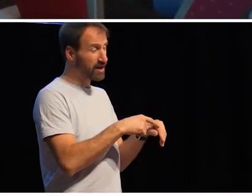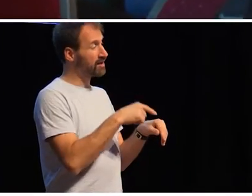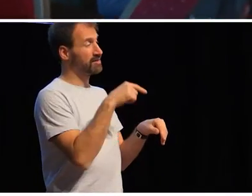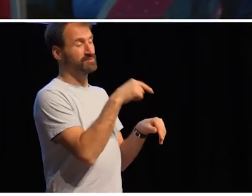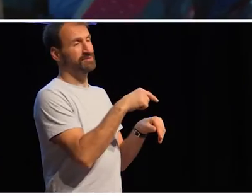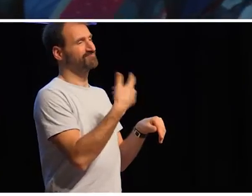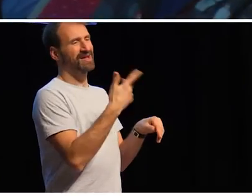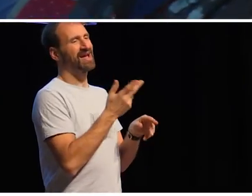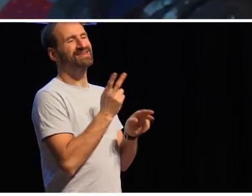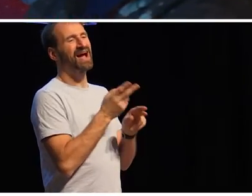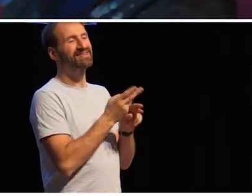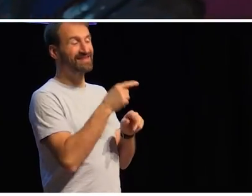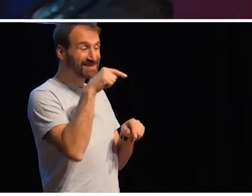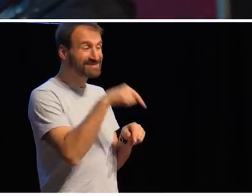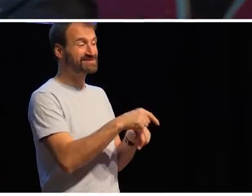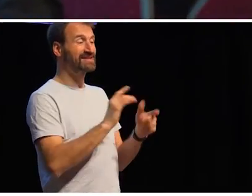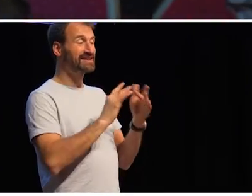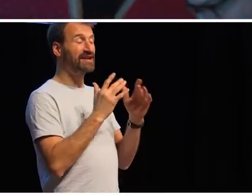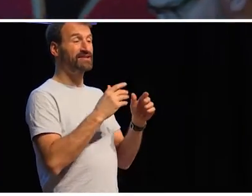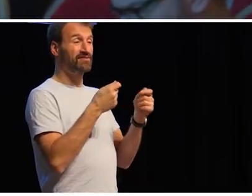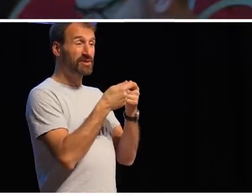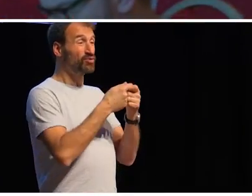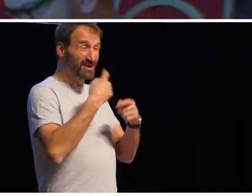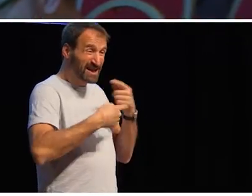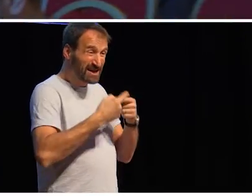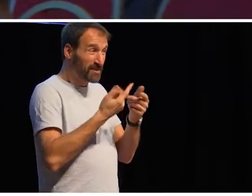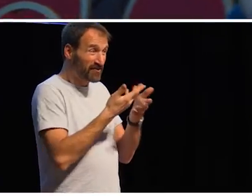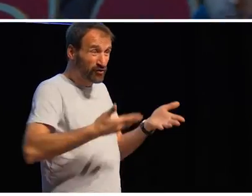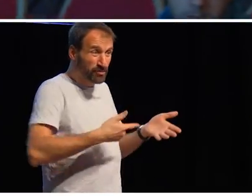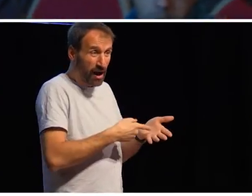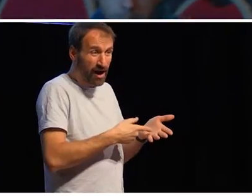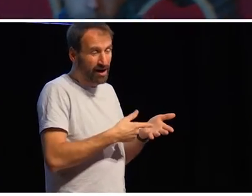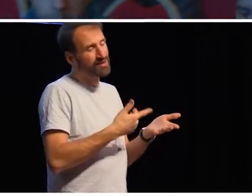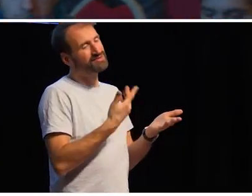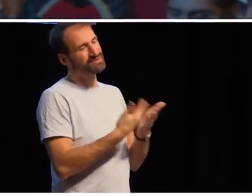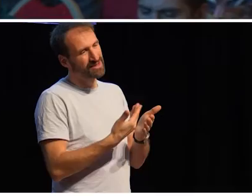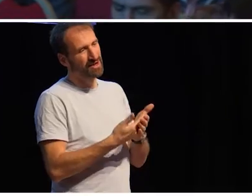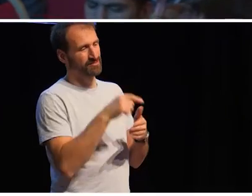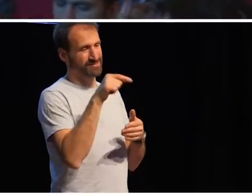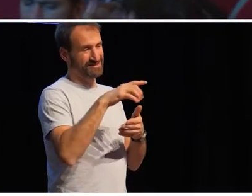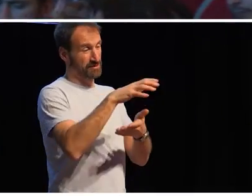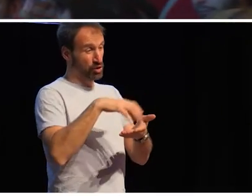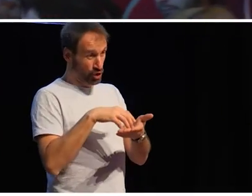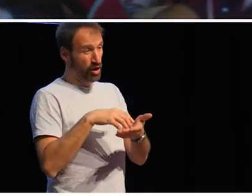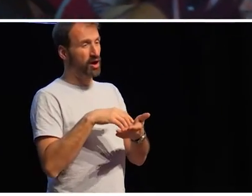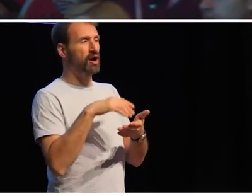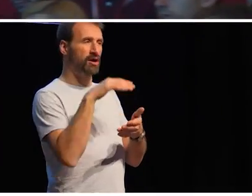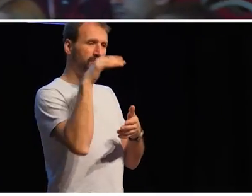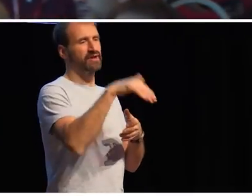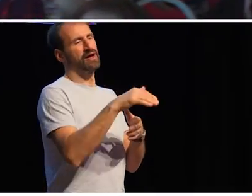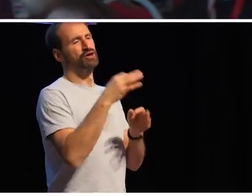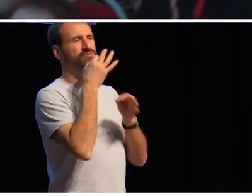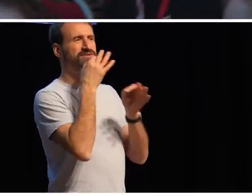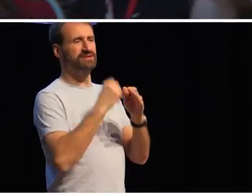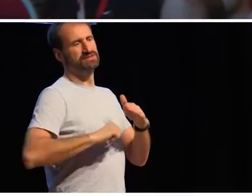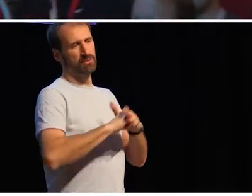this internet connection will be available all the time. So this protocol basically has some support for